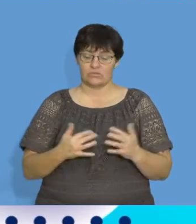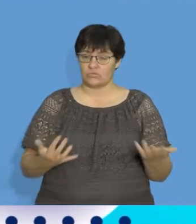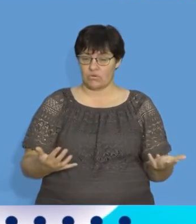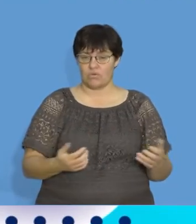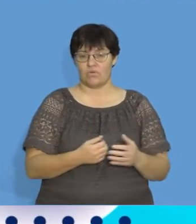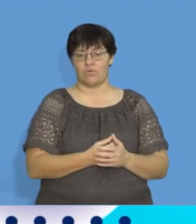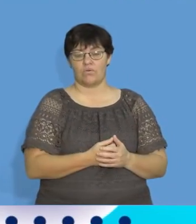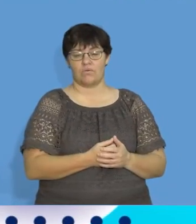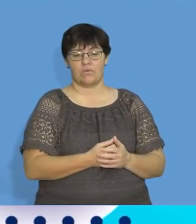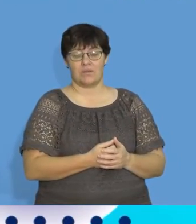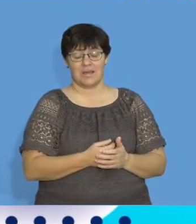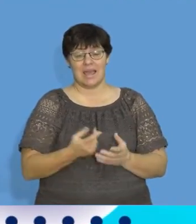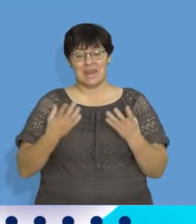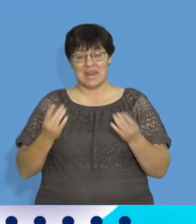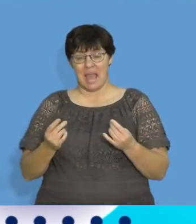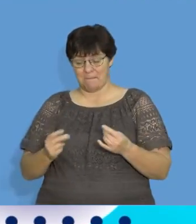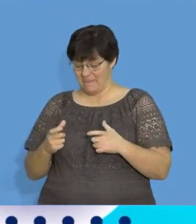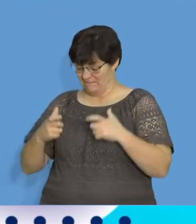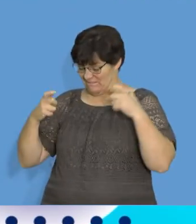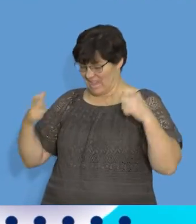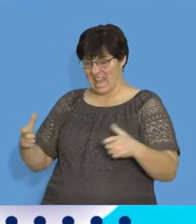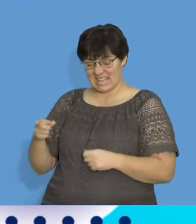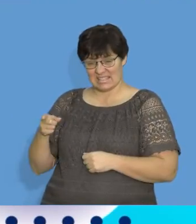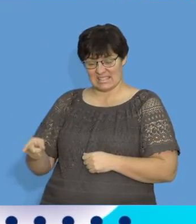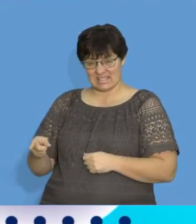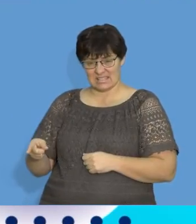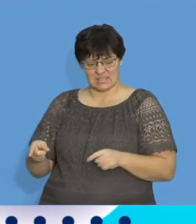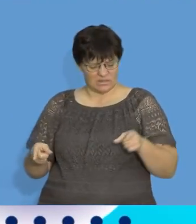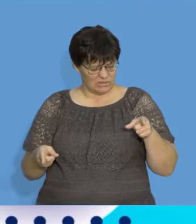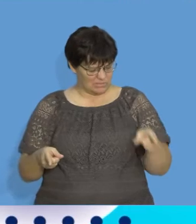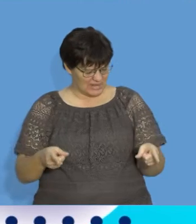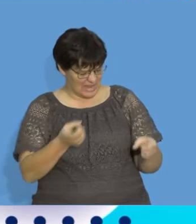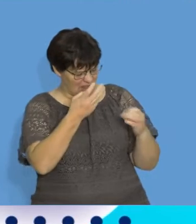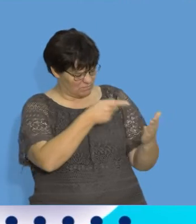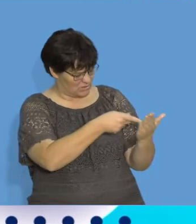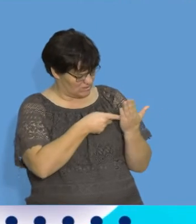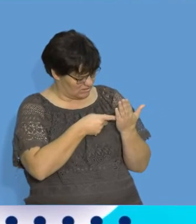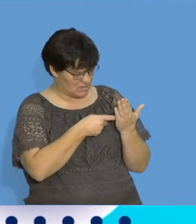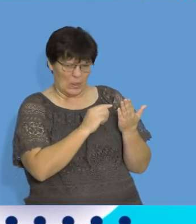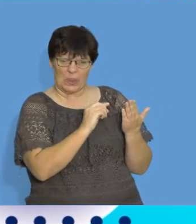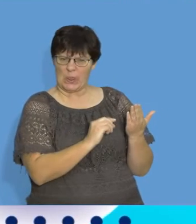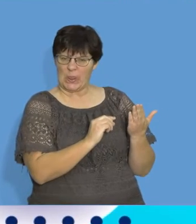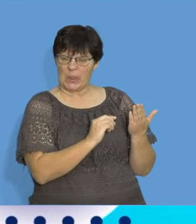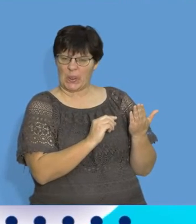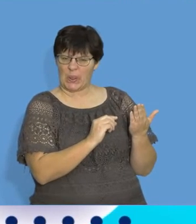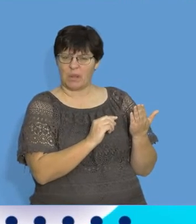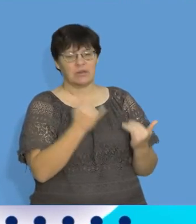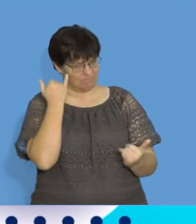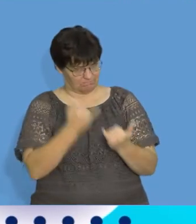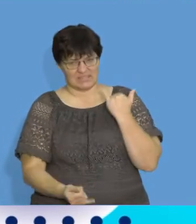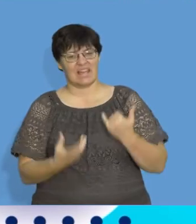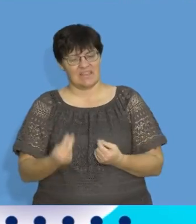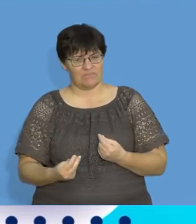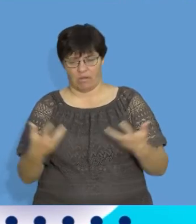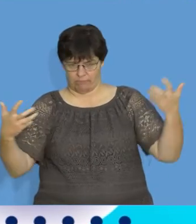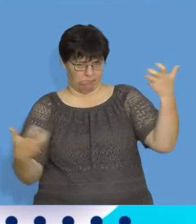sense? So if I'm getting a big value for a tiny little object,